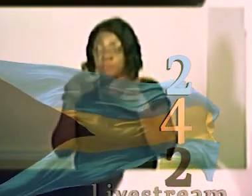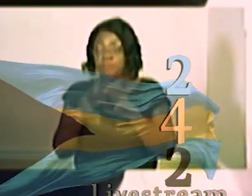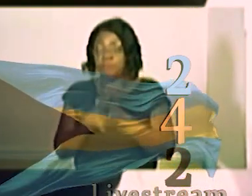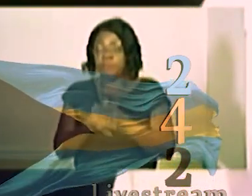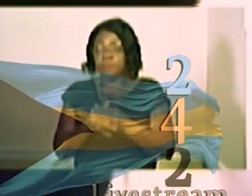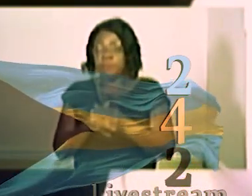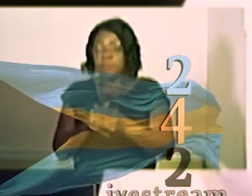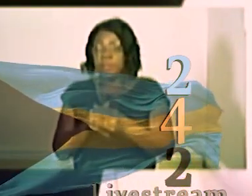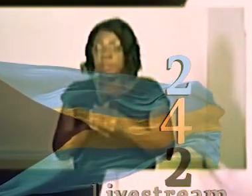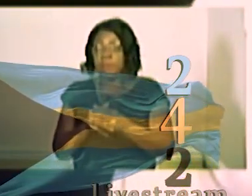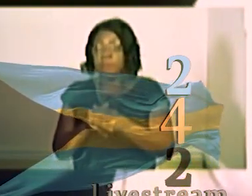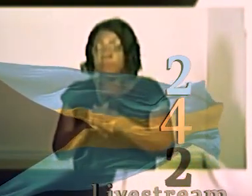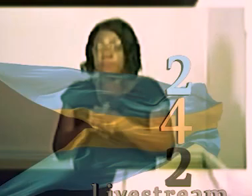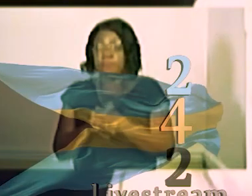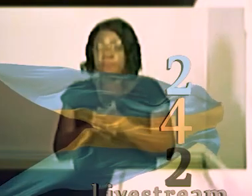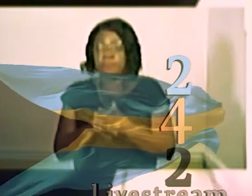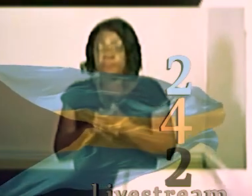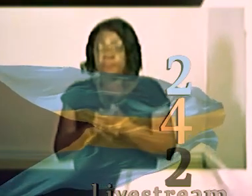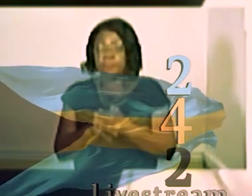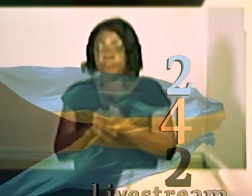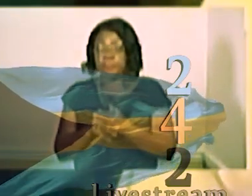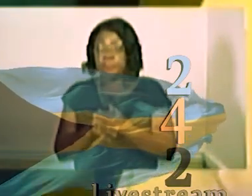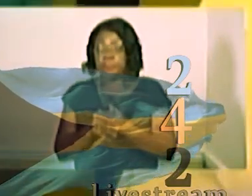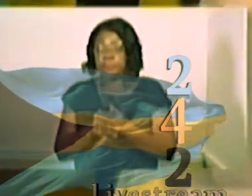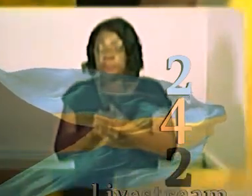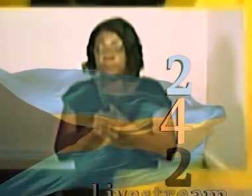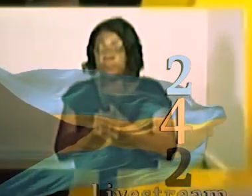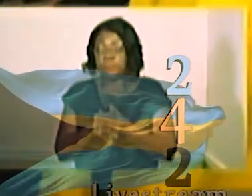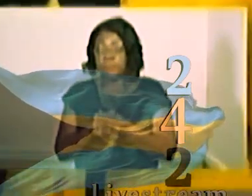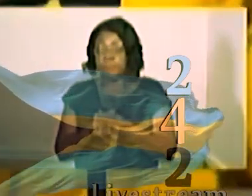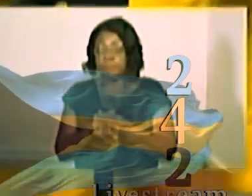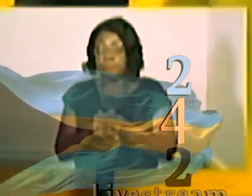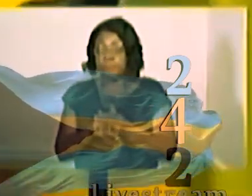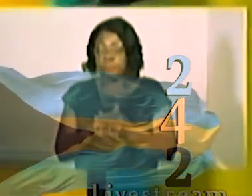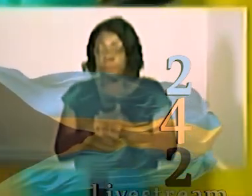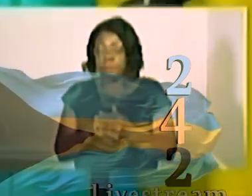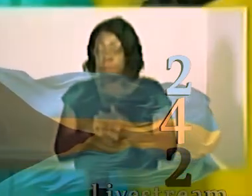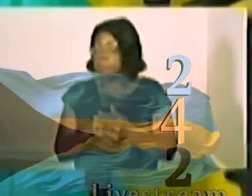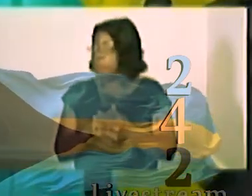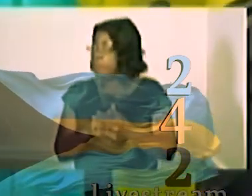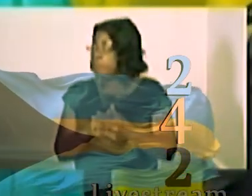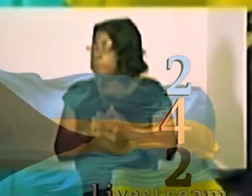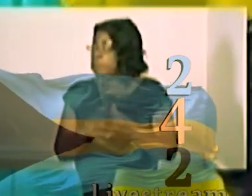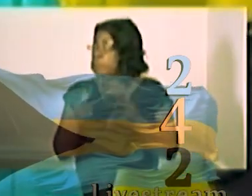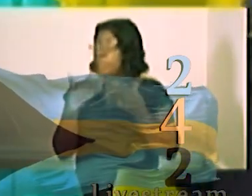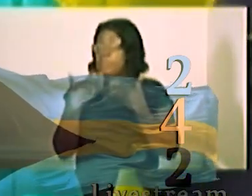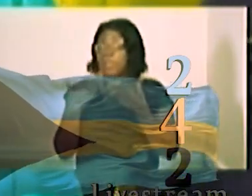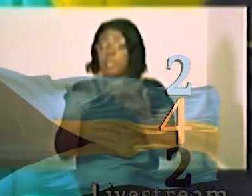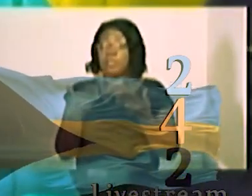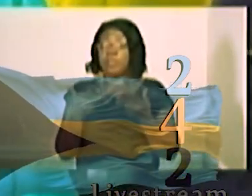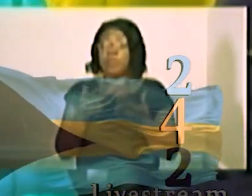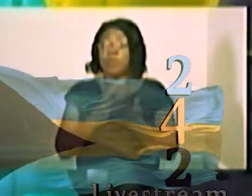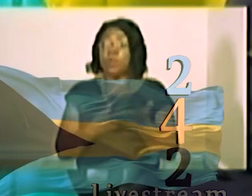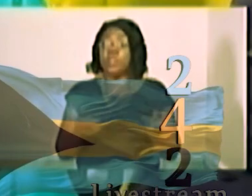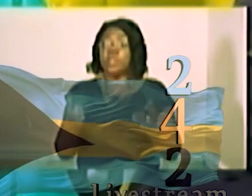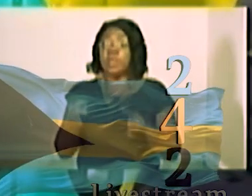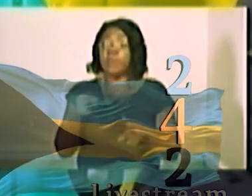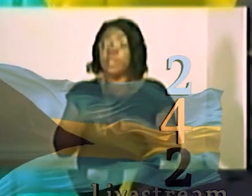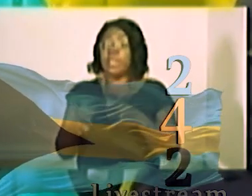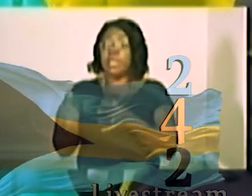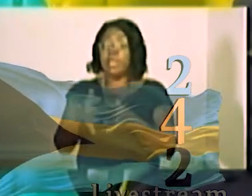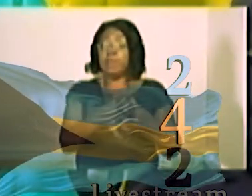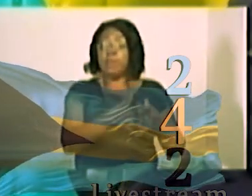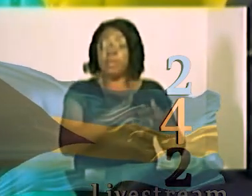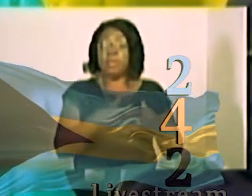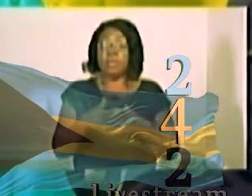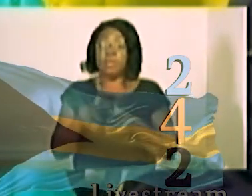opening borders in July? Yes, thank you, Jerome. What's happening in the United